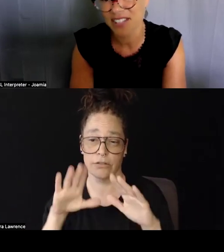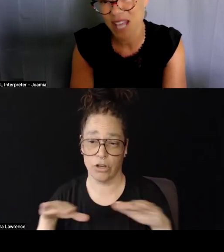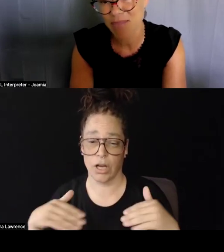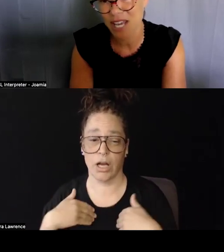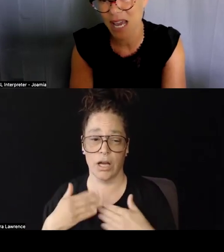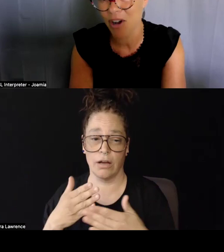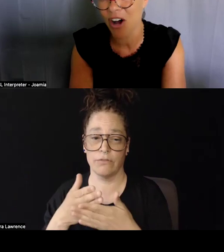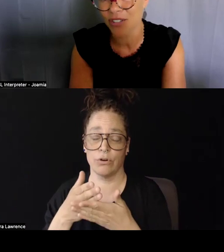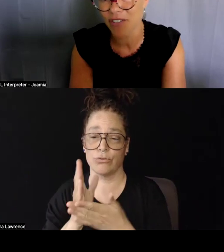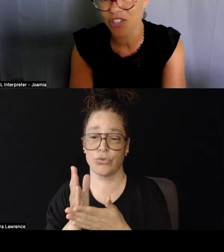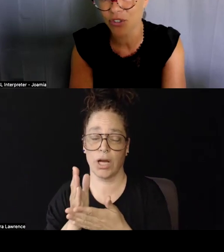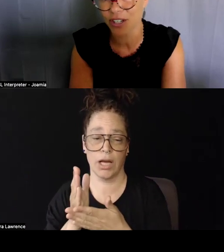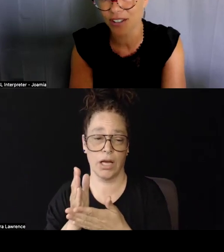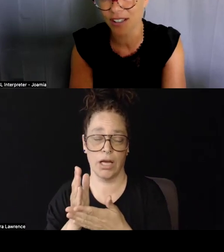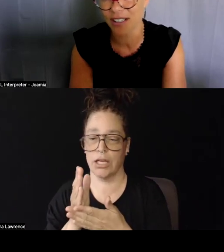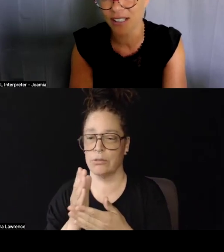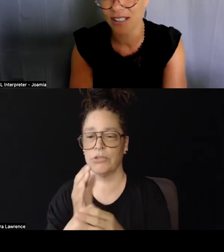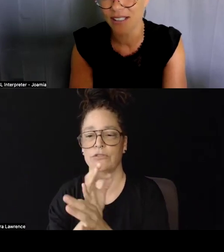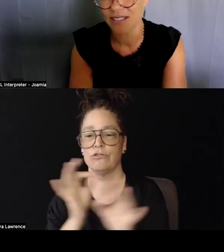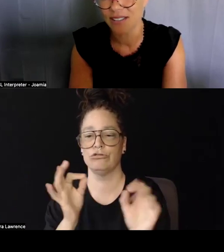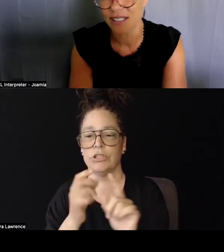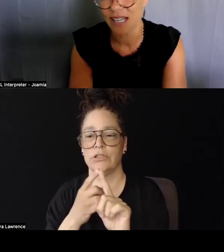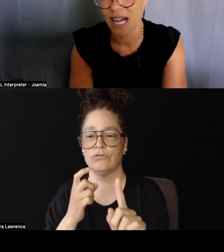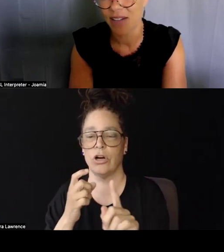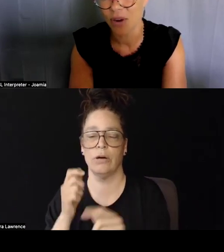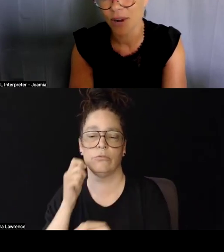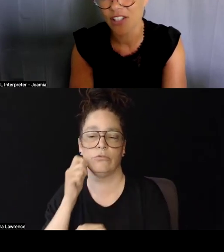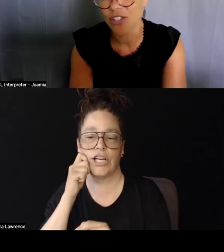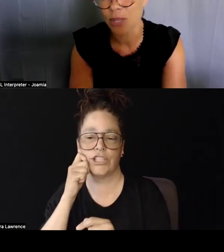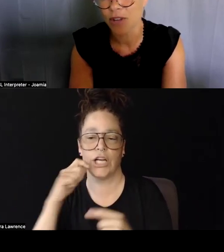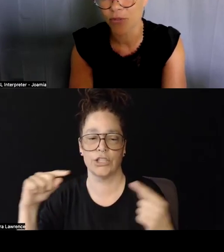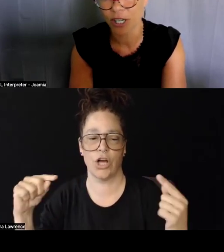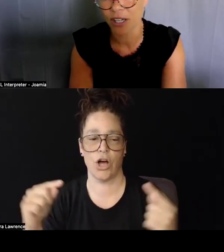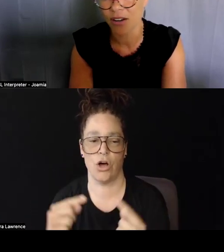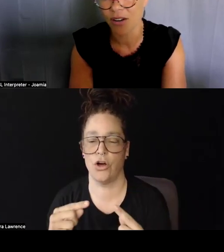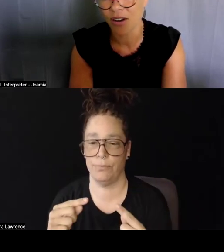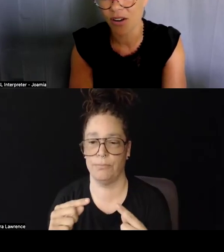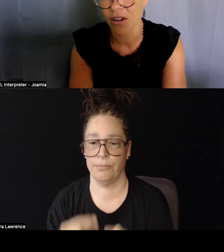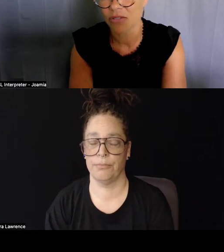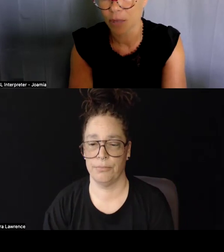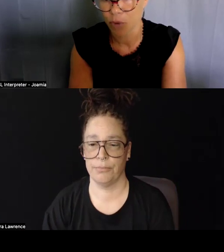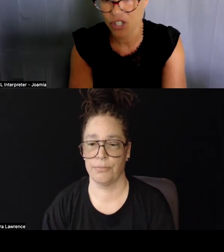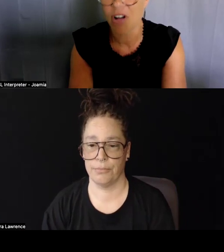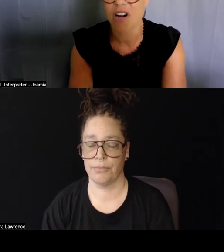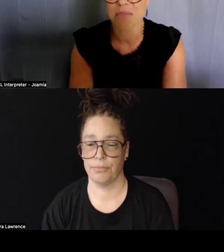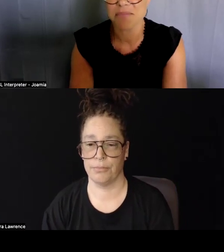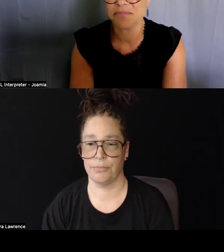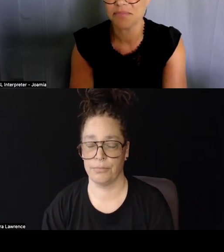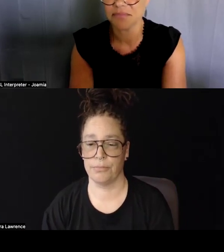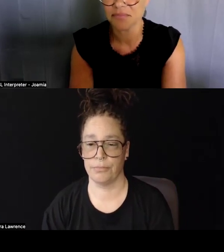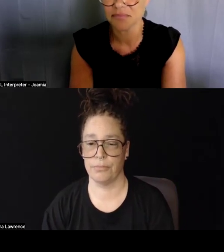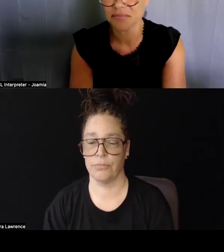And at the same time, all deaf children have a right to be free from racial